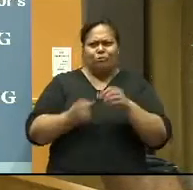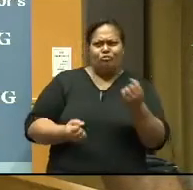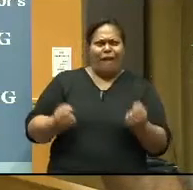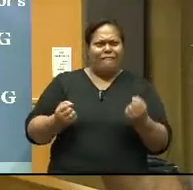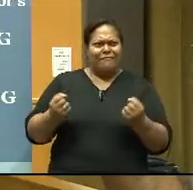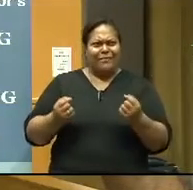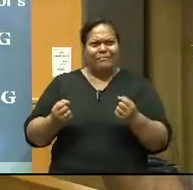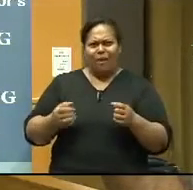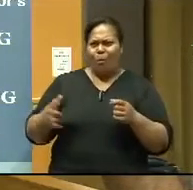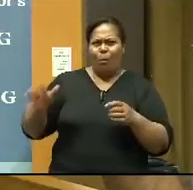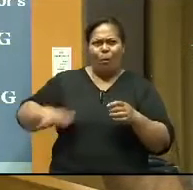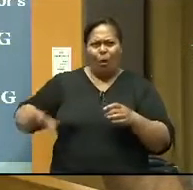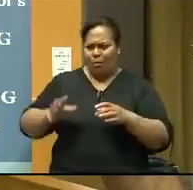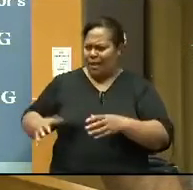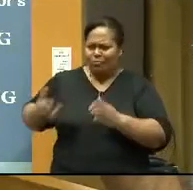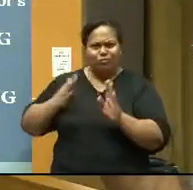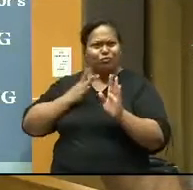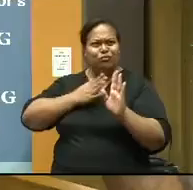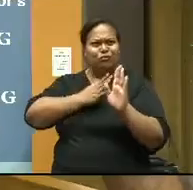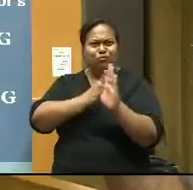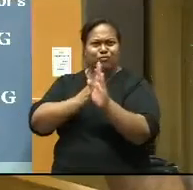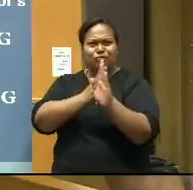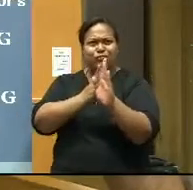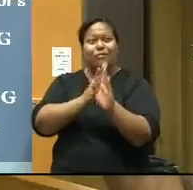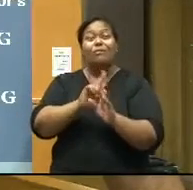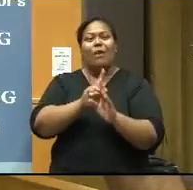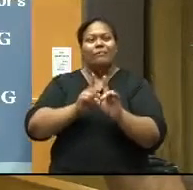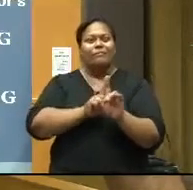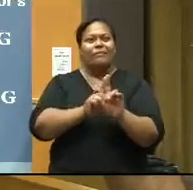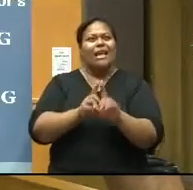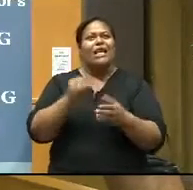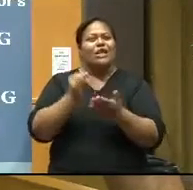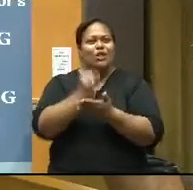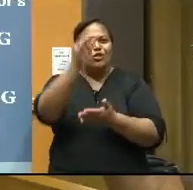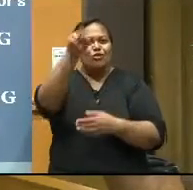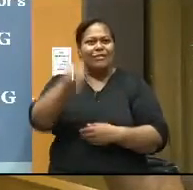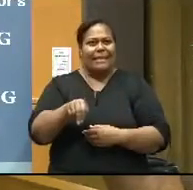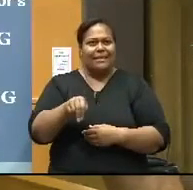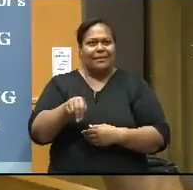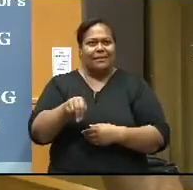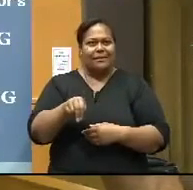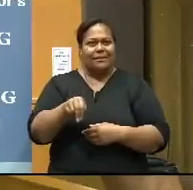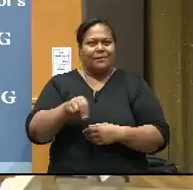pretty strongly and aligning it to what the institution needed.